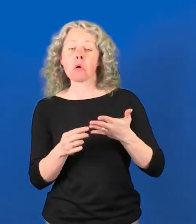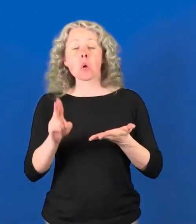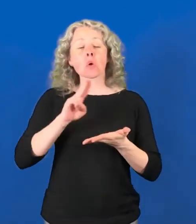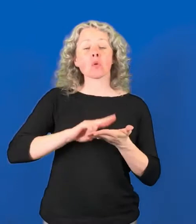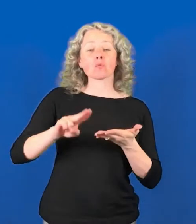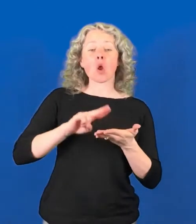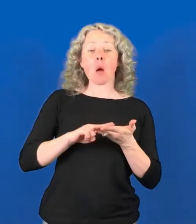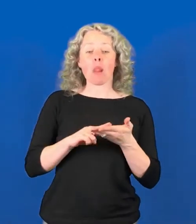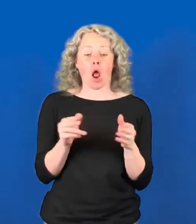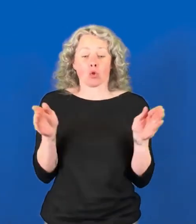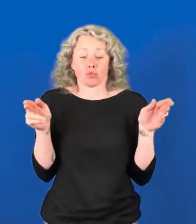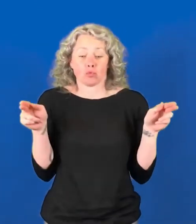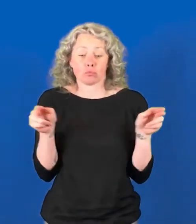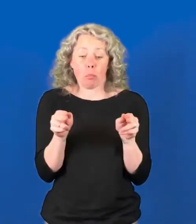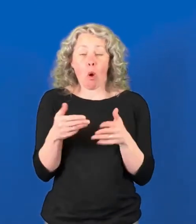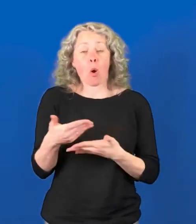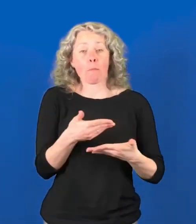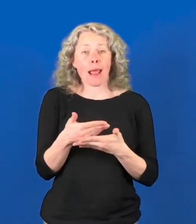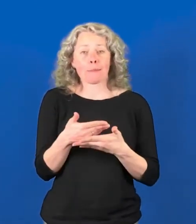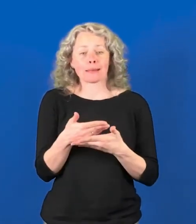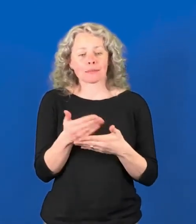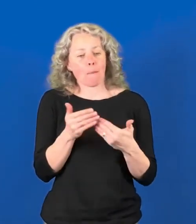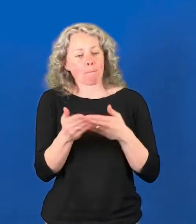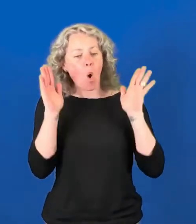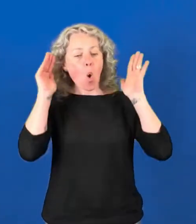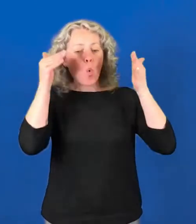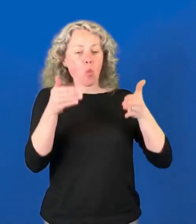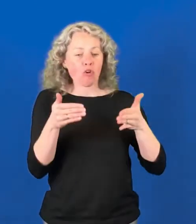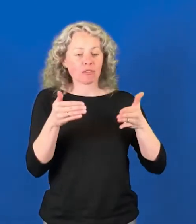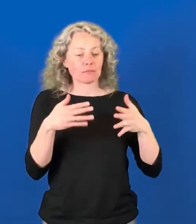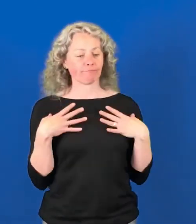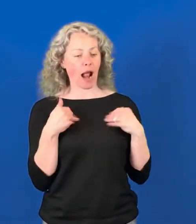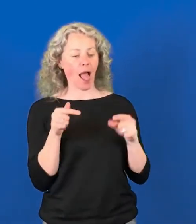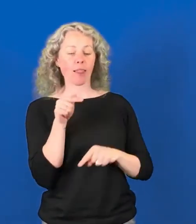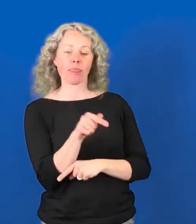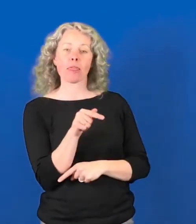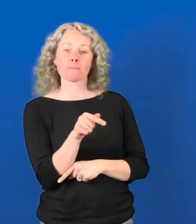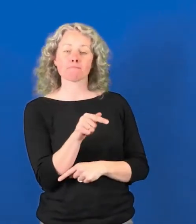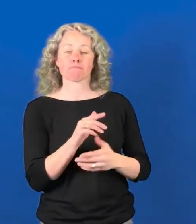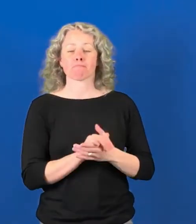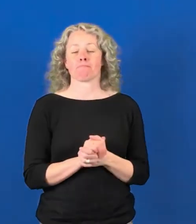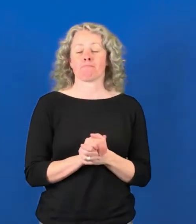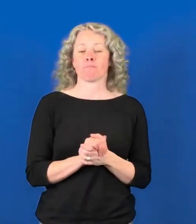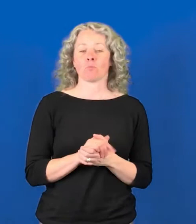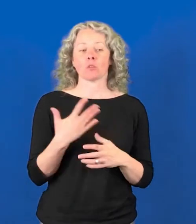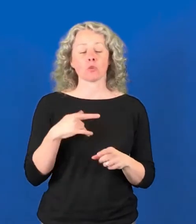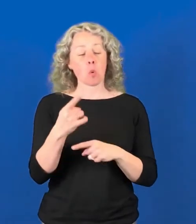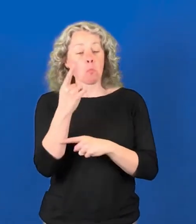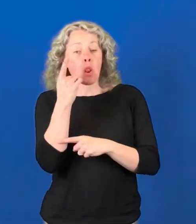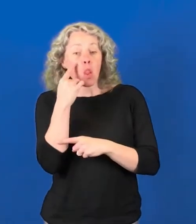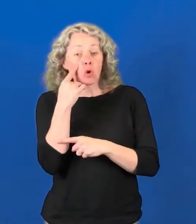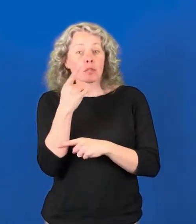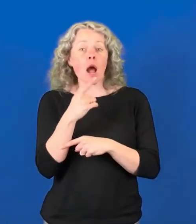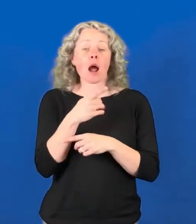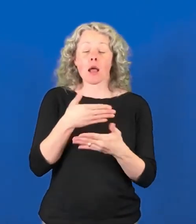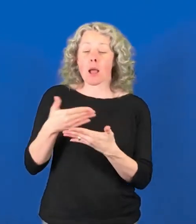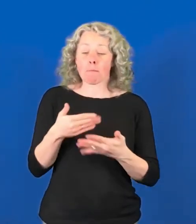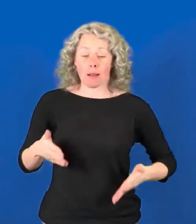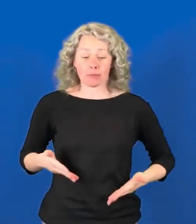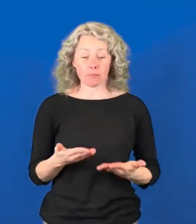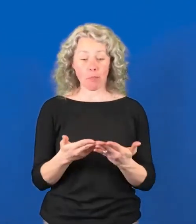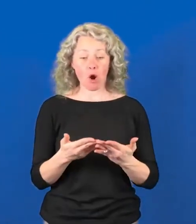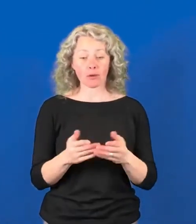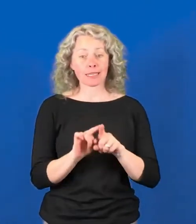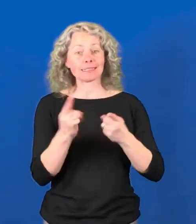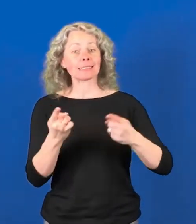So generally speaking, the smaller the baby, the more concerns there are about the health of that baby. So this has looked at